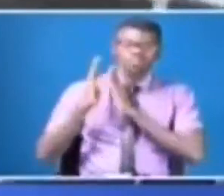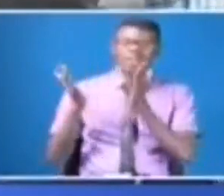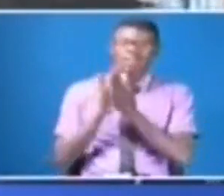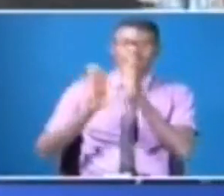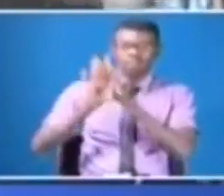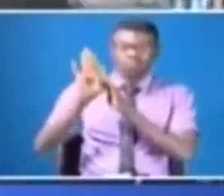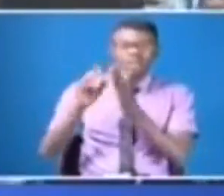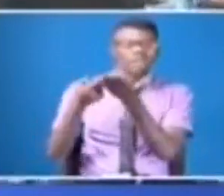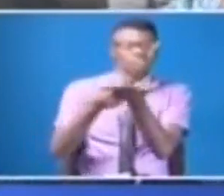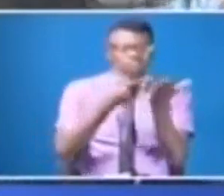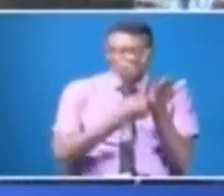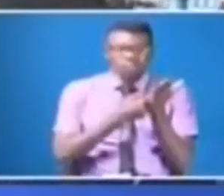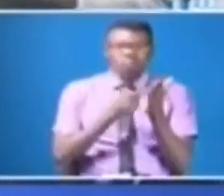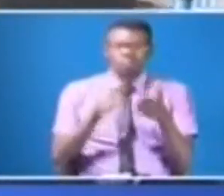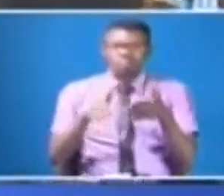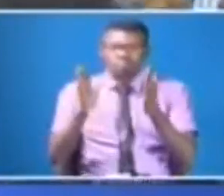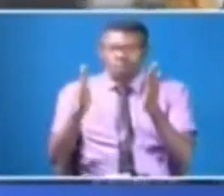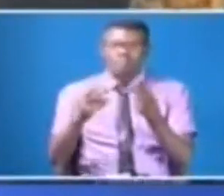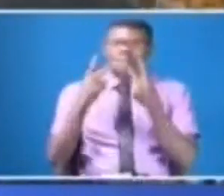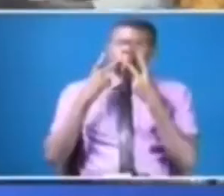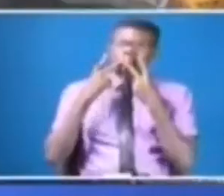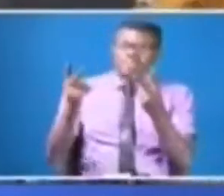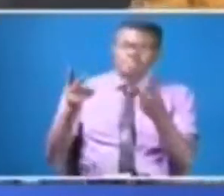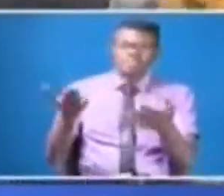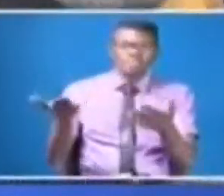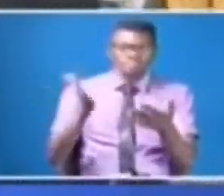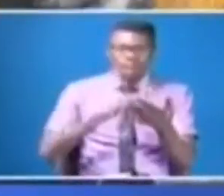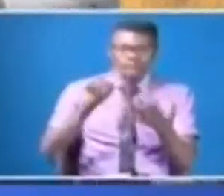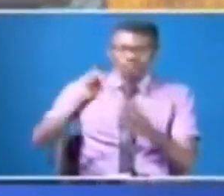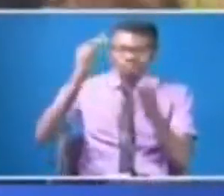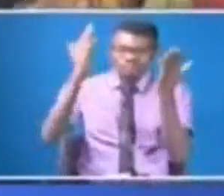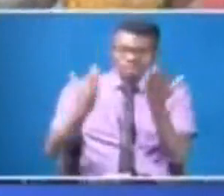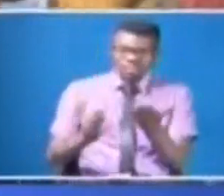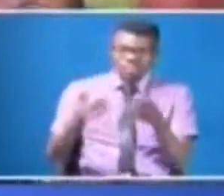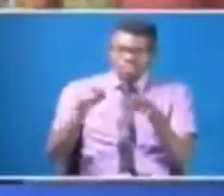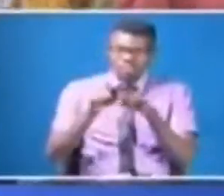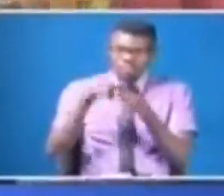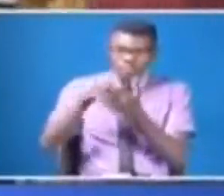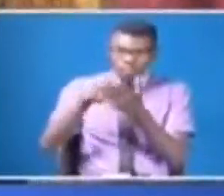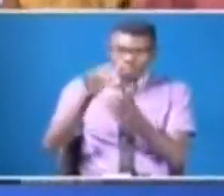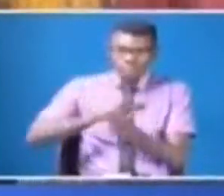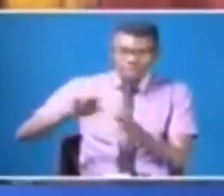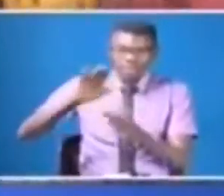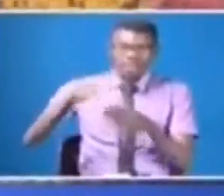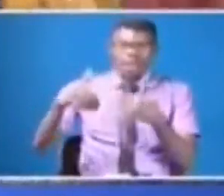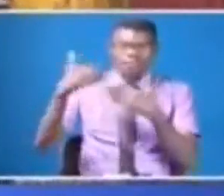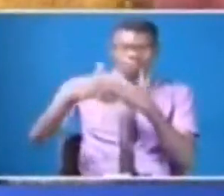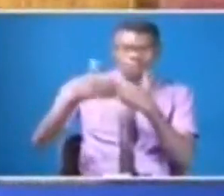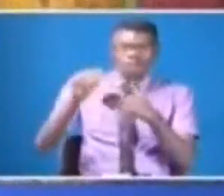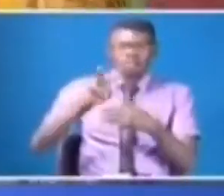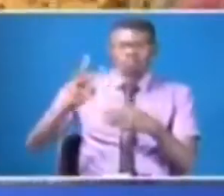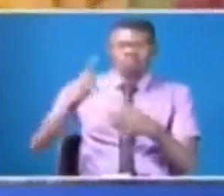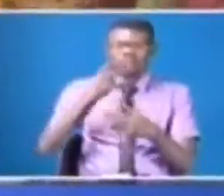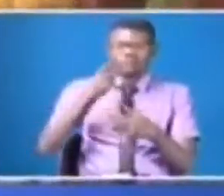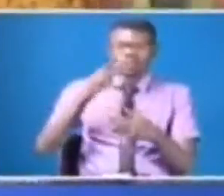delegations discussed ways of restoring peace in the volatile areas of North Rift, including areas bordering West Pokot, Turkana and